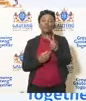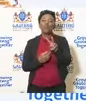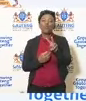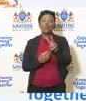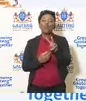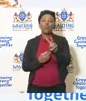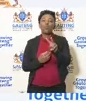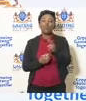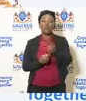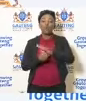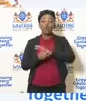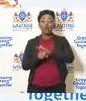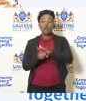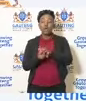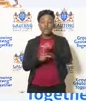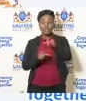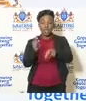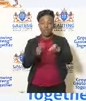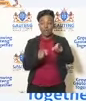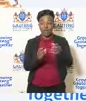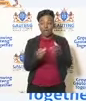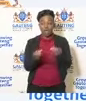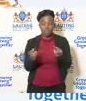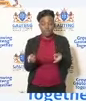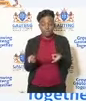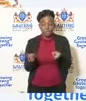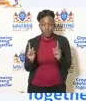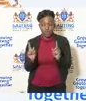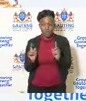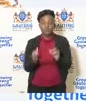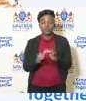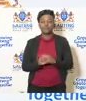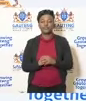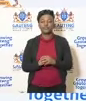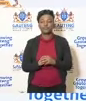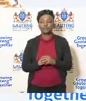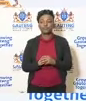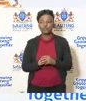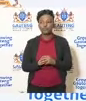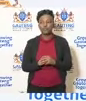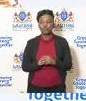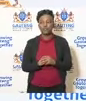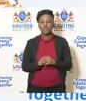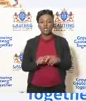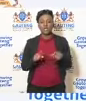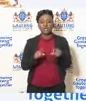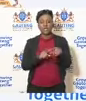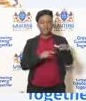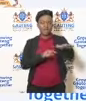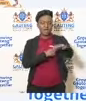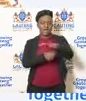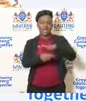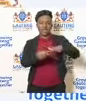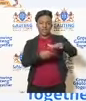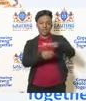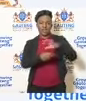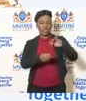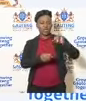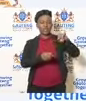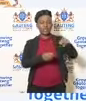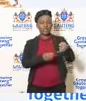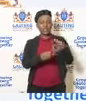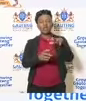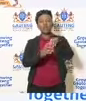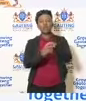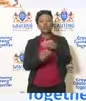cases. We also have an area in the parts of Johannesburg that include Rodiport,